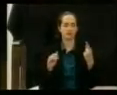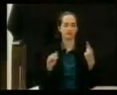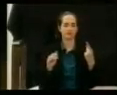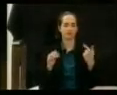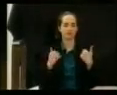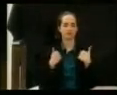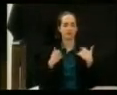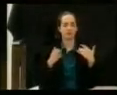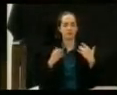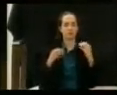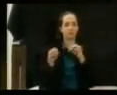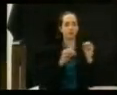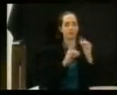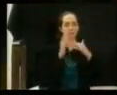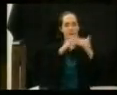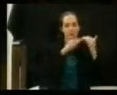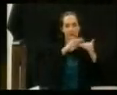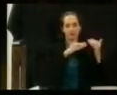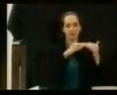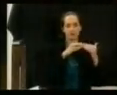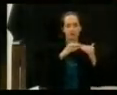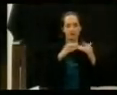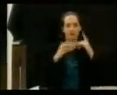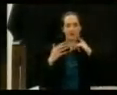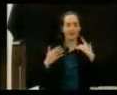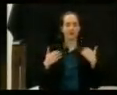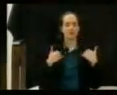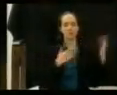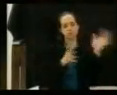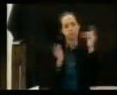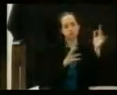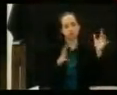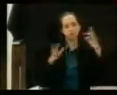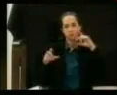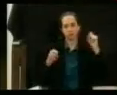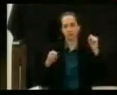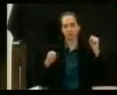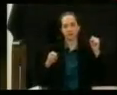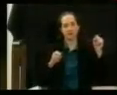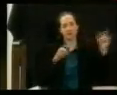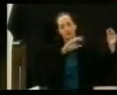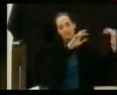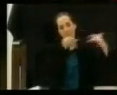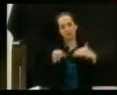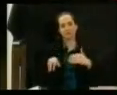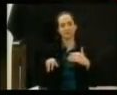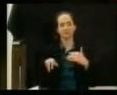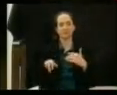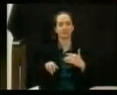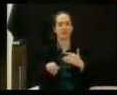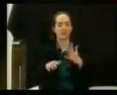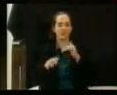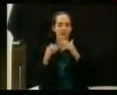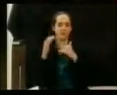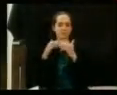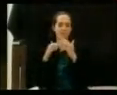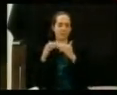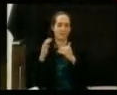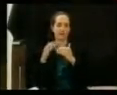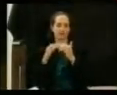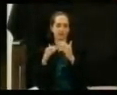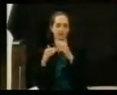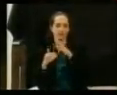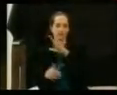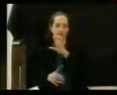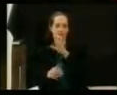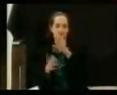windstorm were brought into the main building. That building is meant for 500 students. We now have 655 students. If in the event when